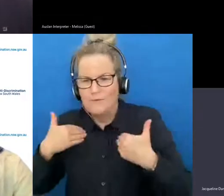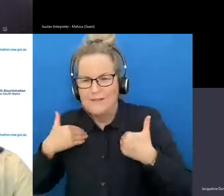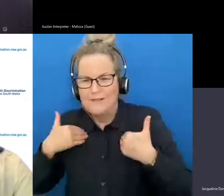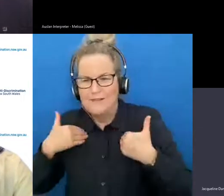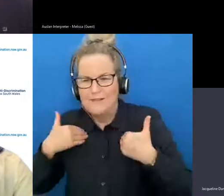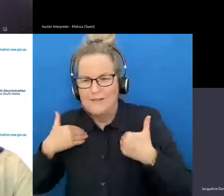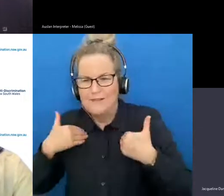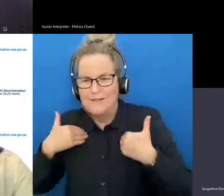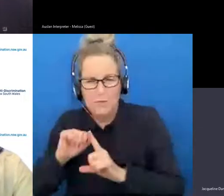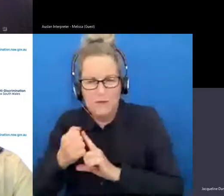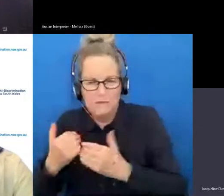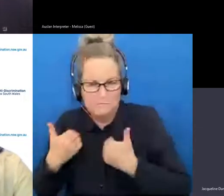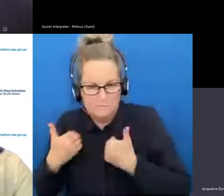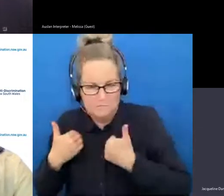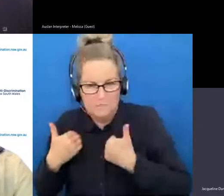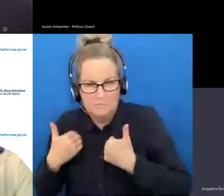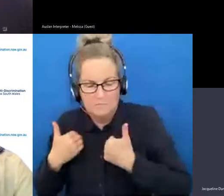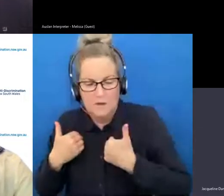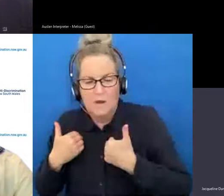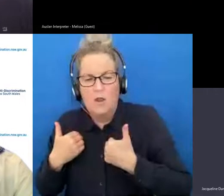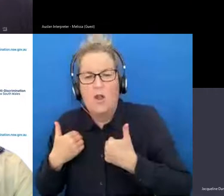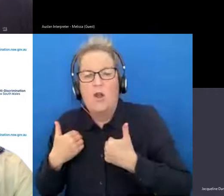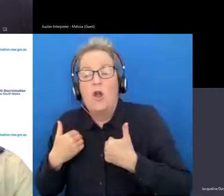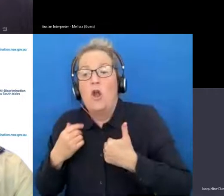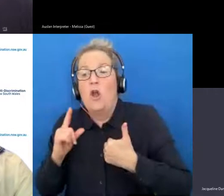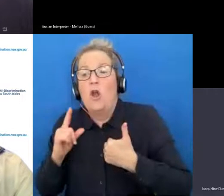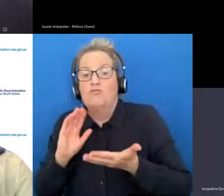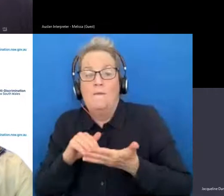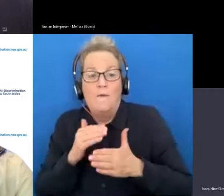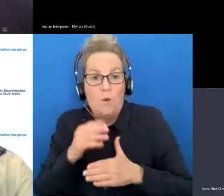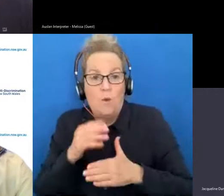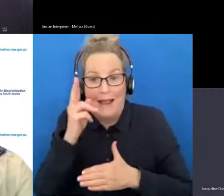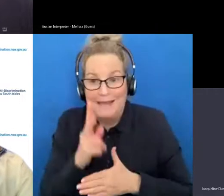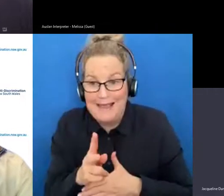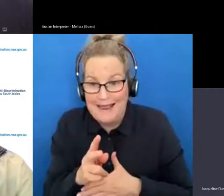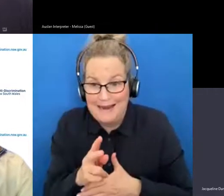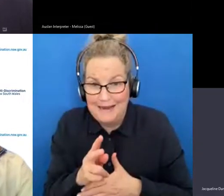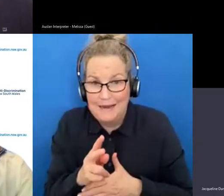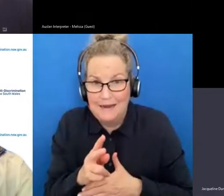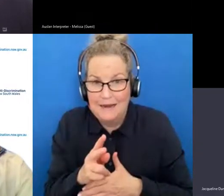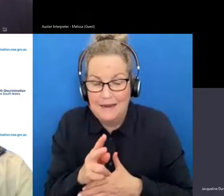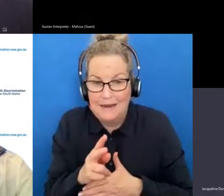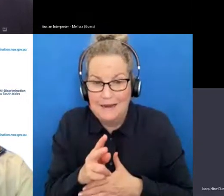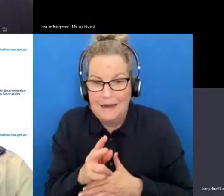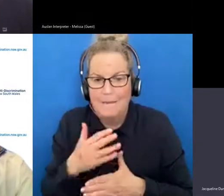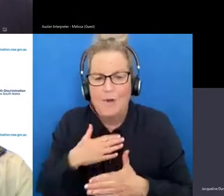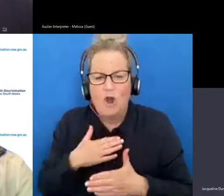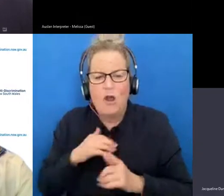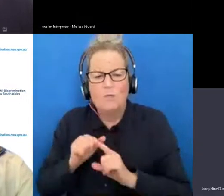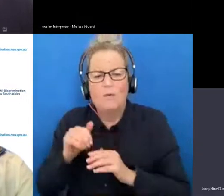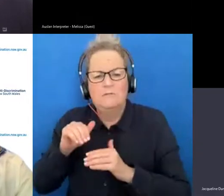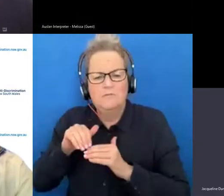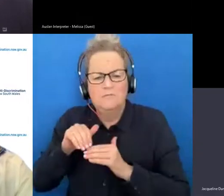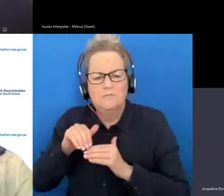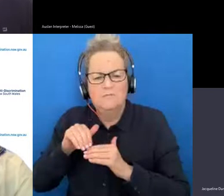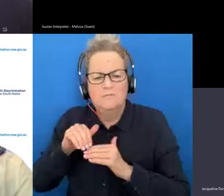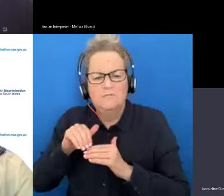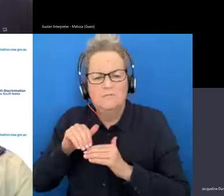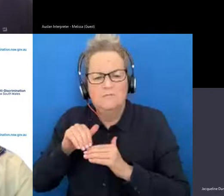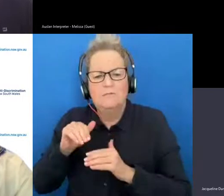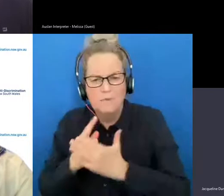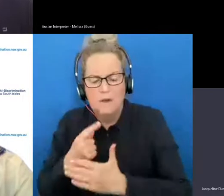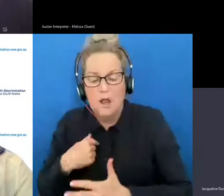conditions that I didn't know what was going to work for me because it was new. My condition had deteriorated and changed.